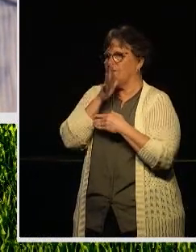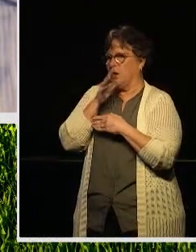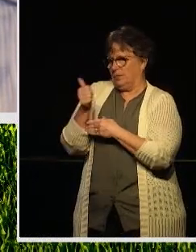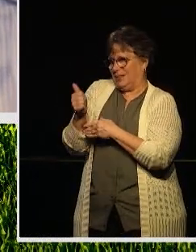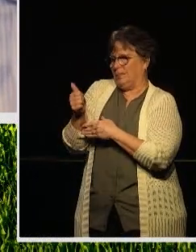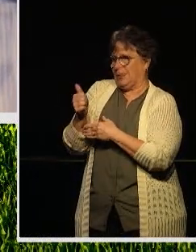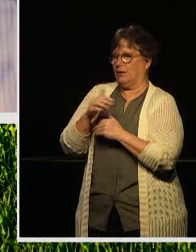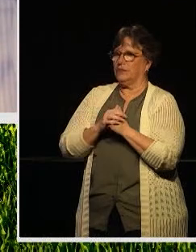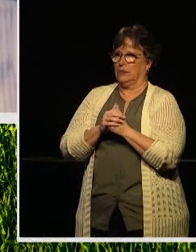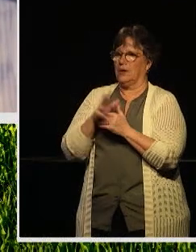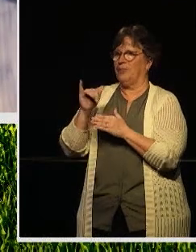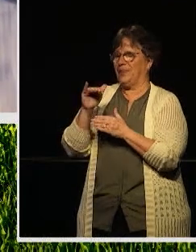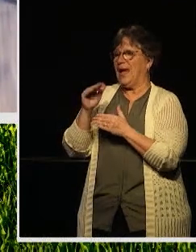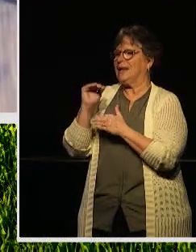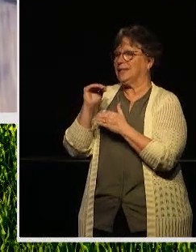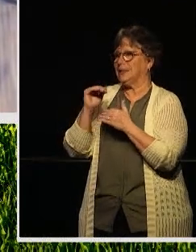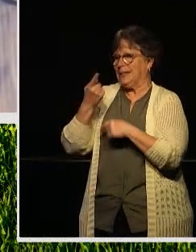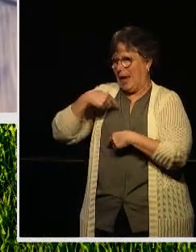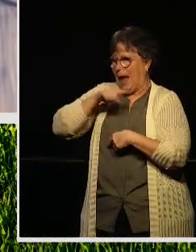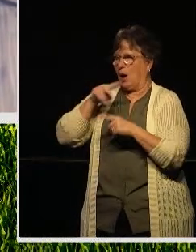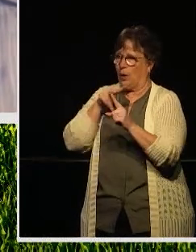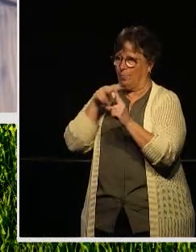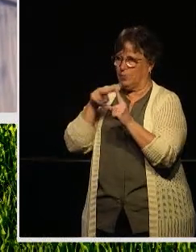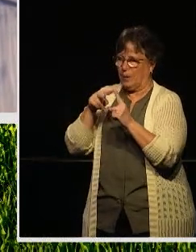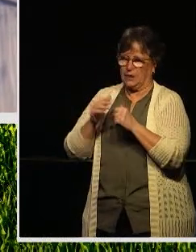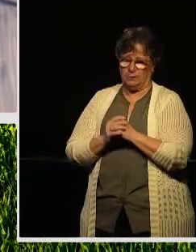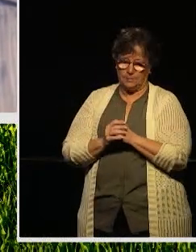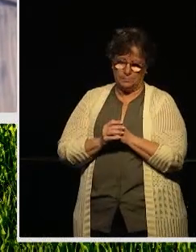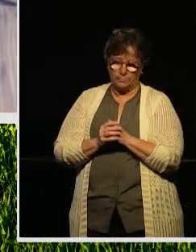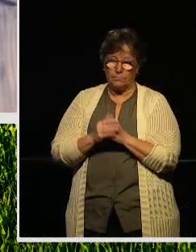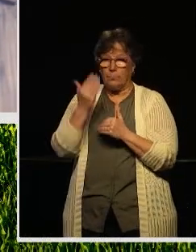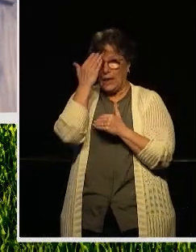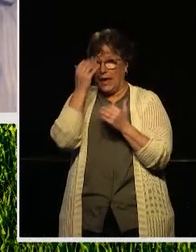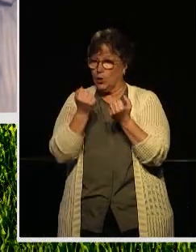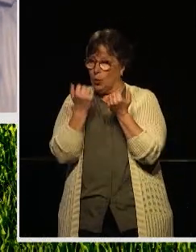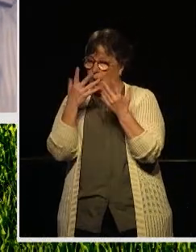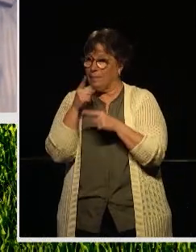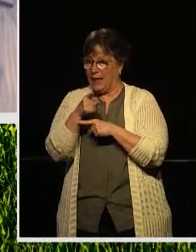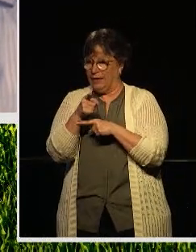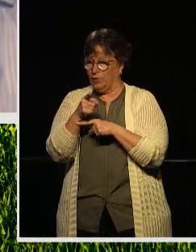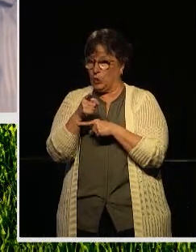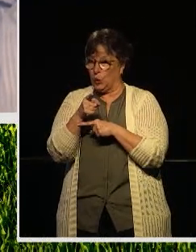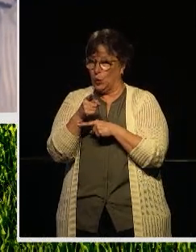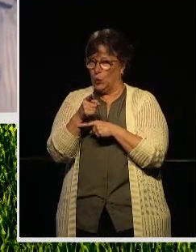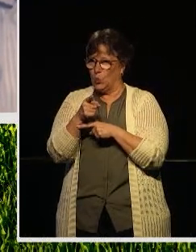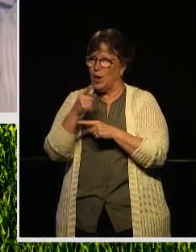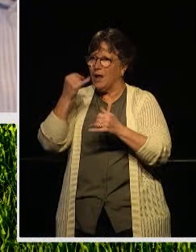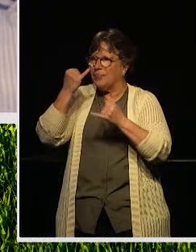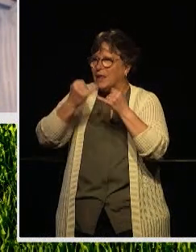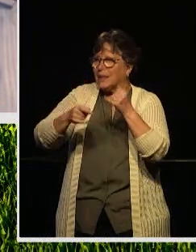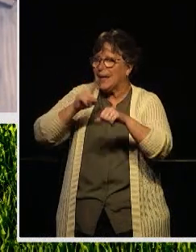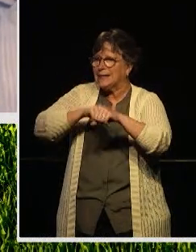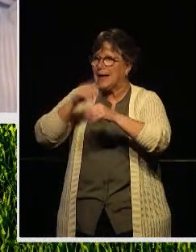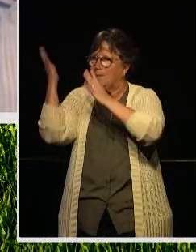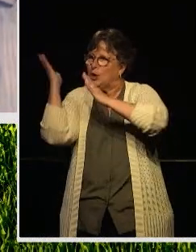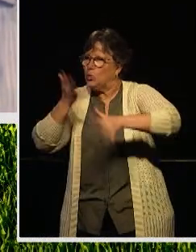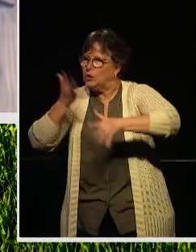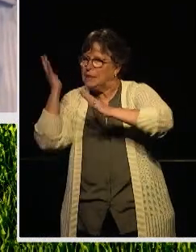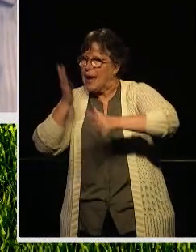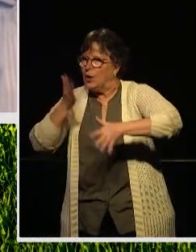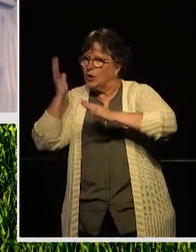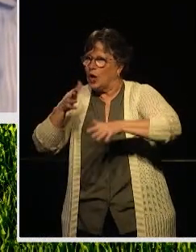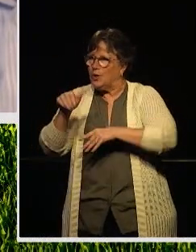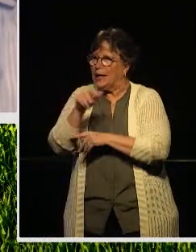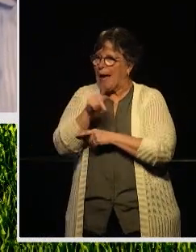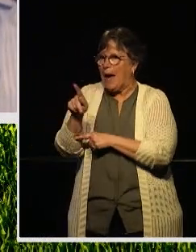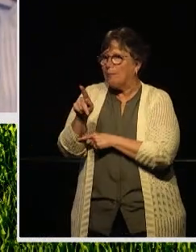Yeah. Vasanth? Yeah, I don't know how many of you, the last time you downloaded an app, you went to the tutorial or the 101 to